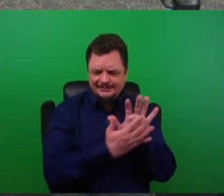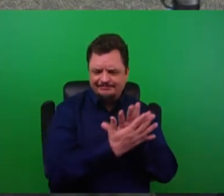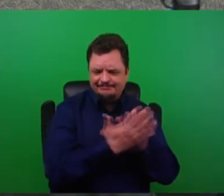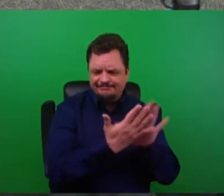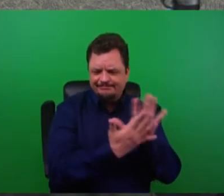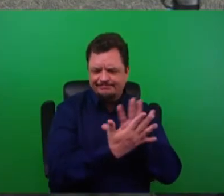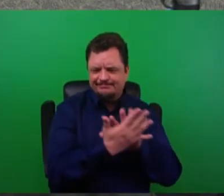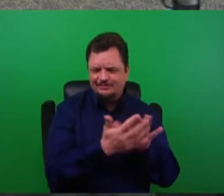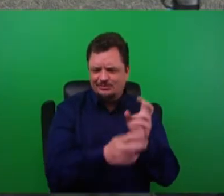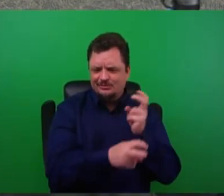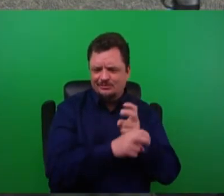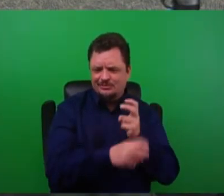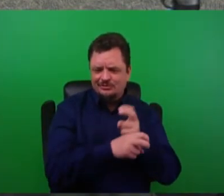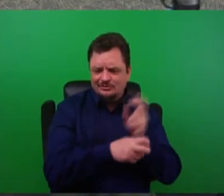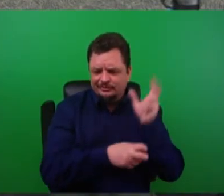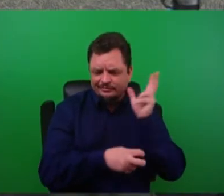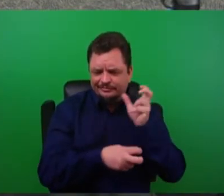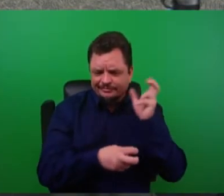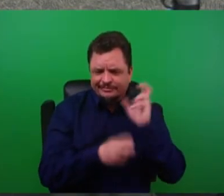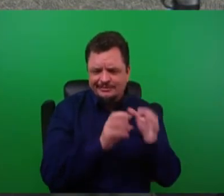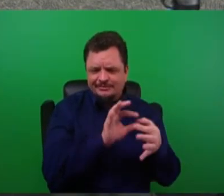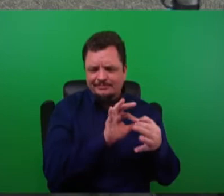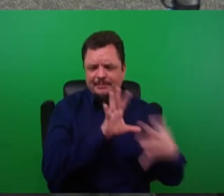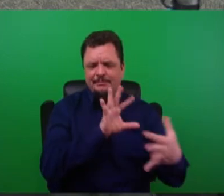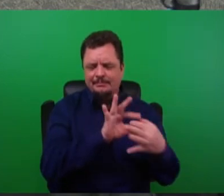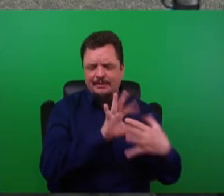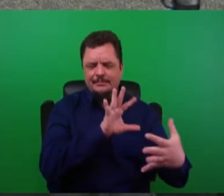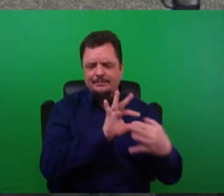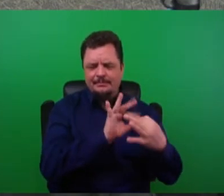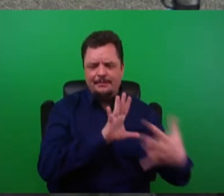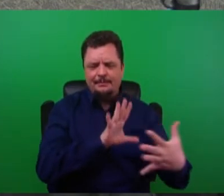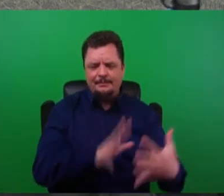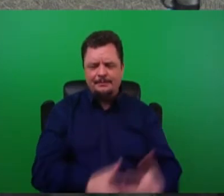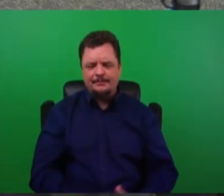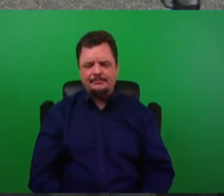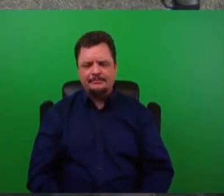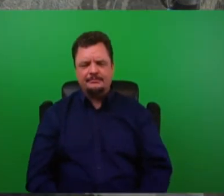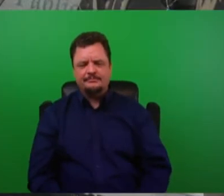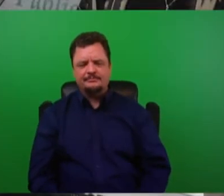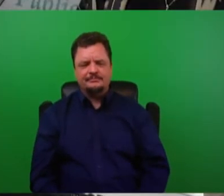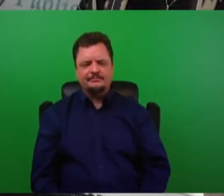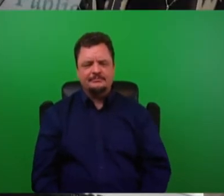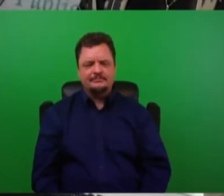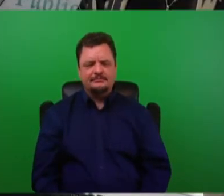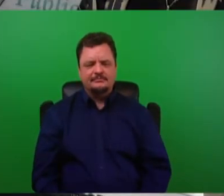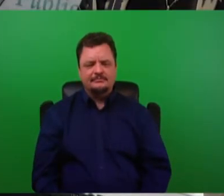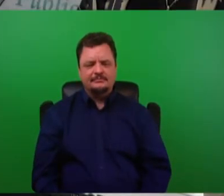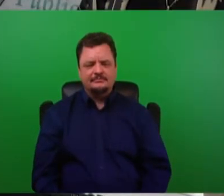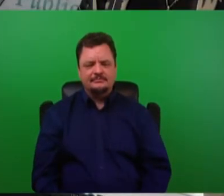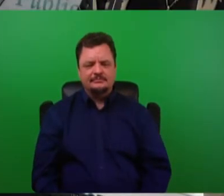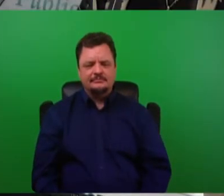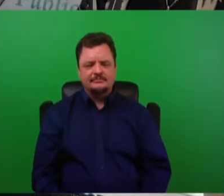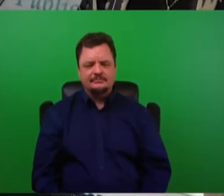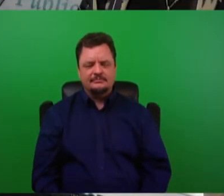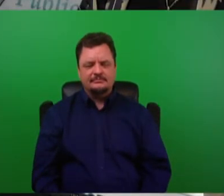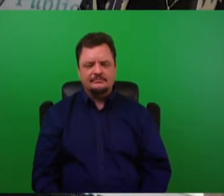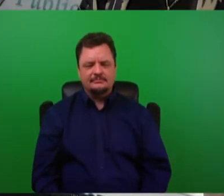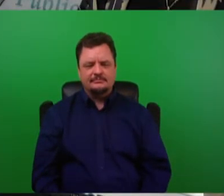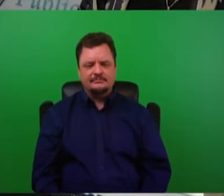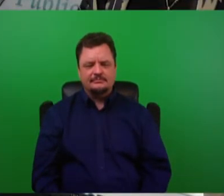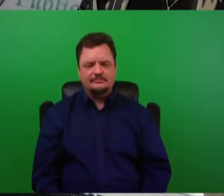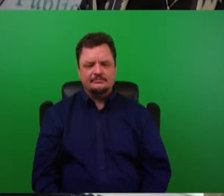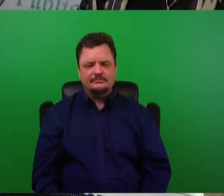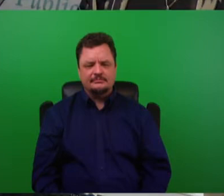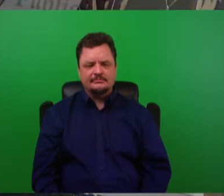won't try to. So if you ask me certain questions, I can't answer. Yeah. Well, thanks for coming today. Absolutely. Mr. President, yeah. I have one follow-up question. Go ahead.